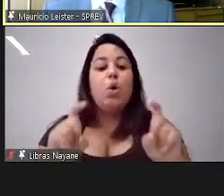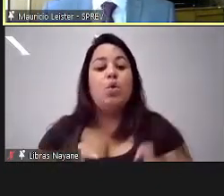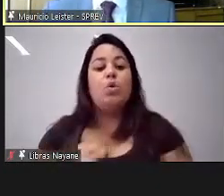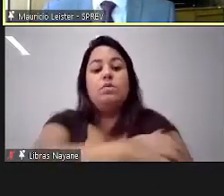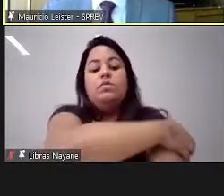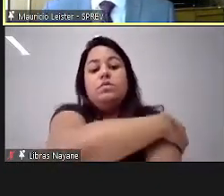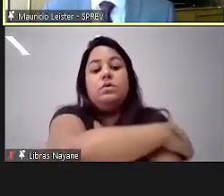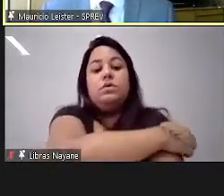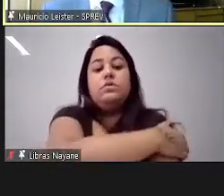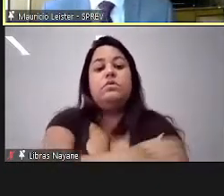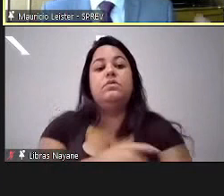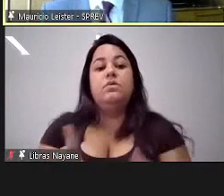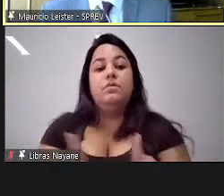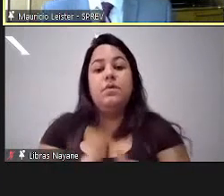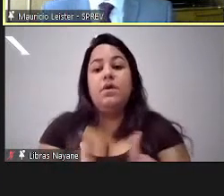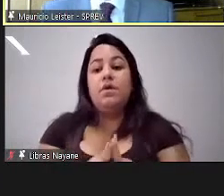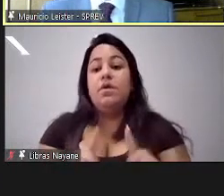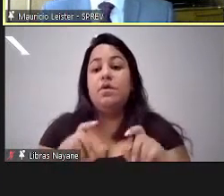a behavioral